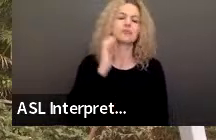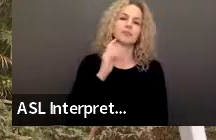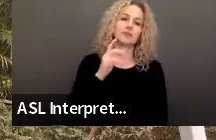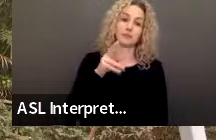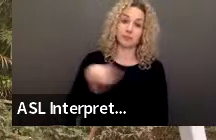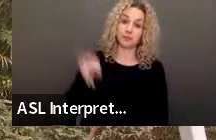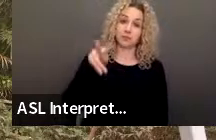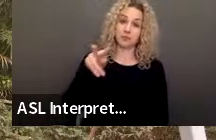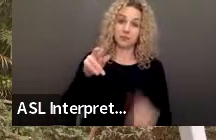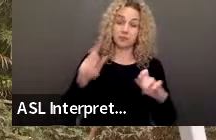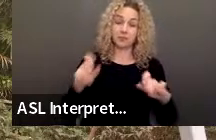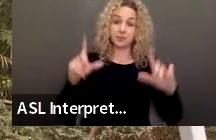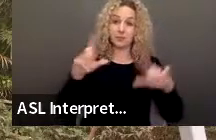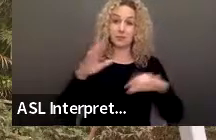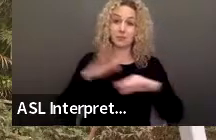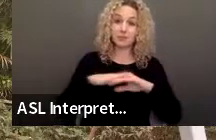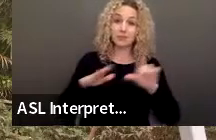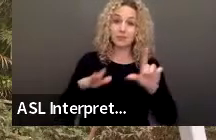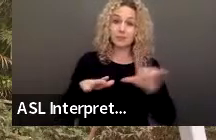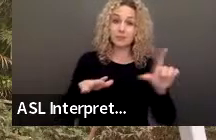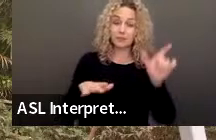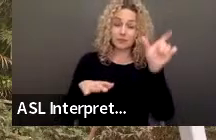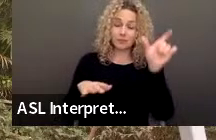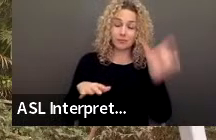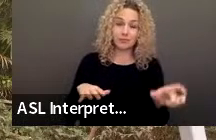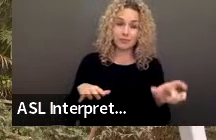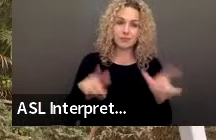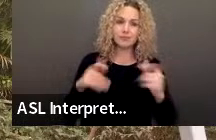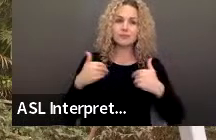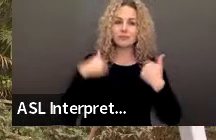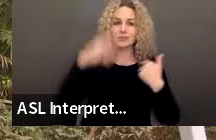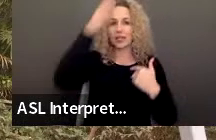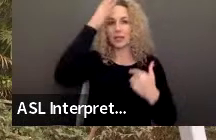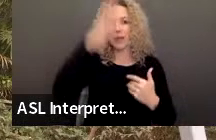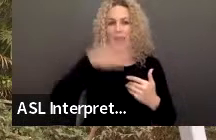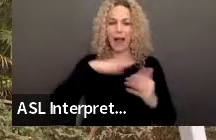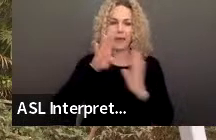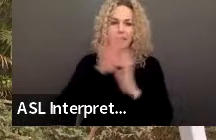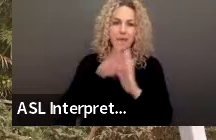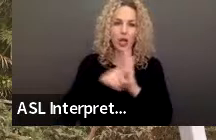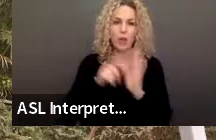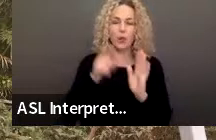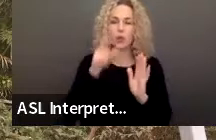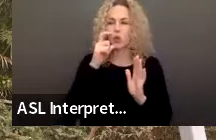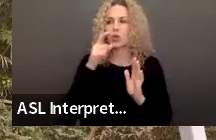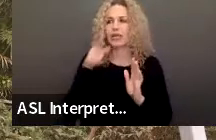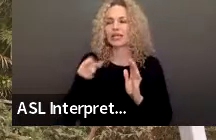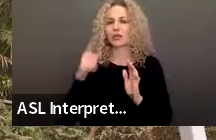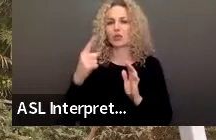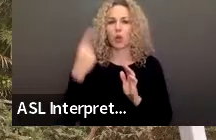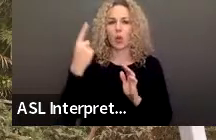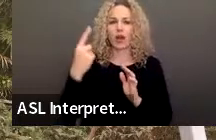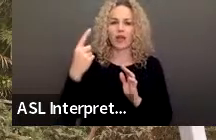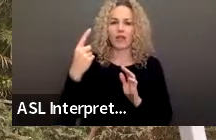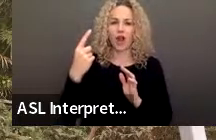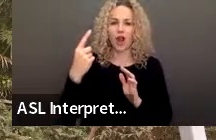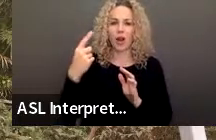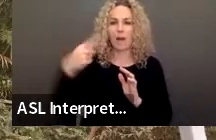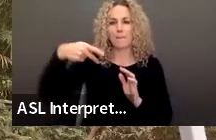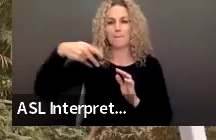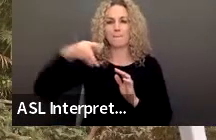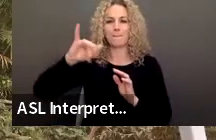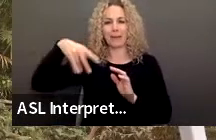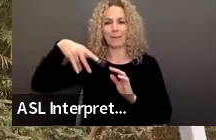looking at the slides, on the left is a young man in the background who was one of our PIP, our